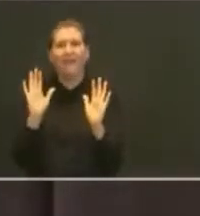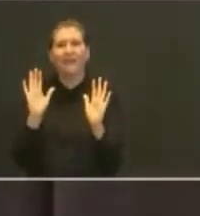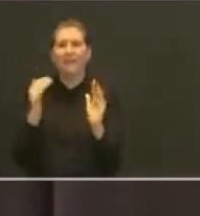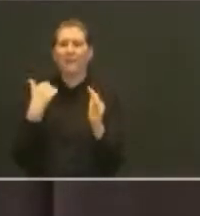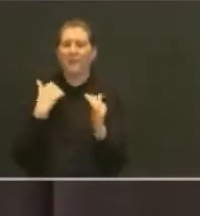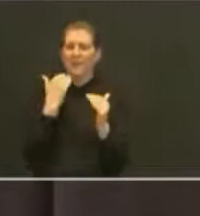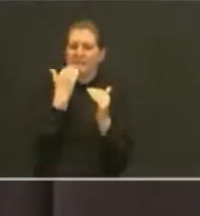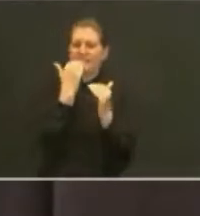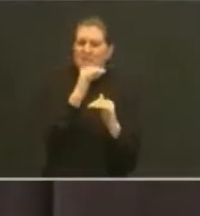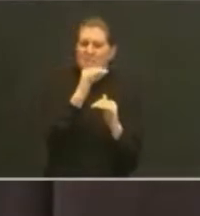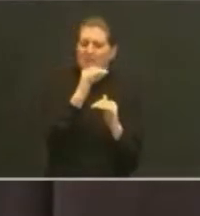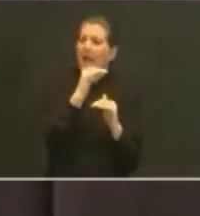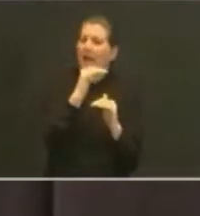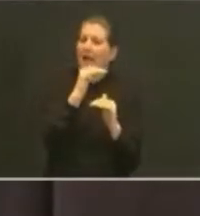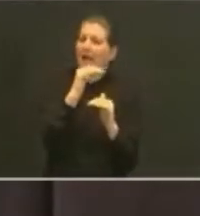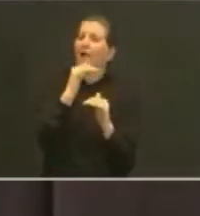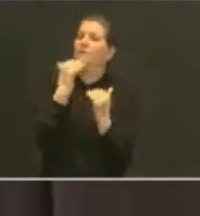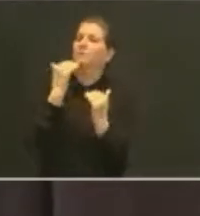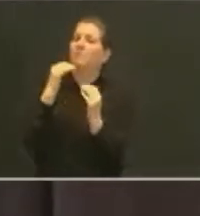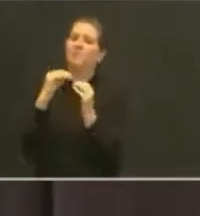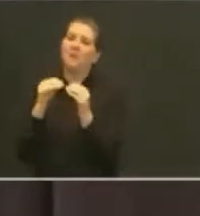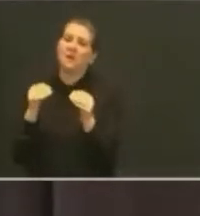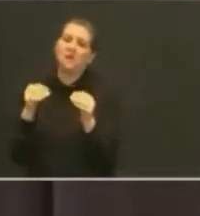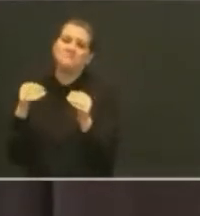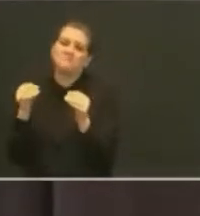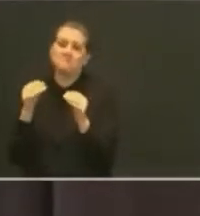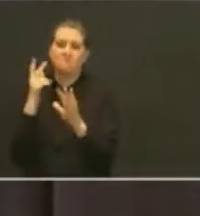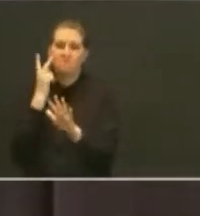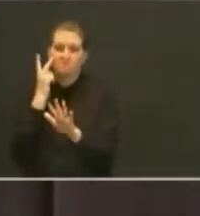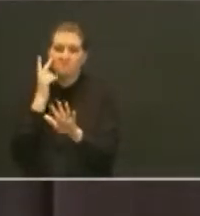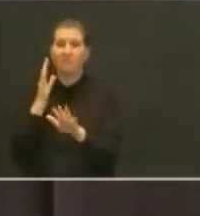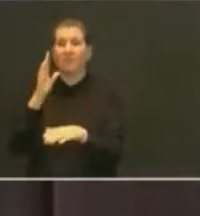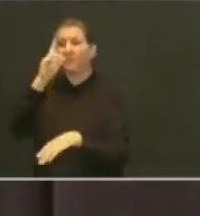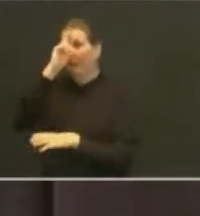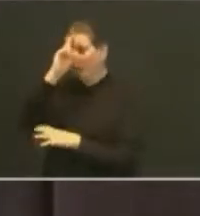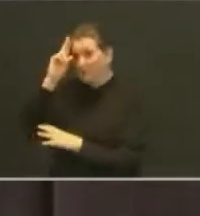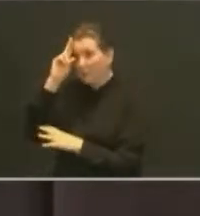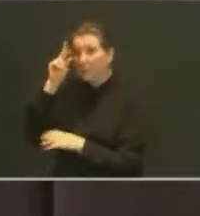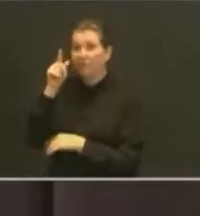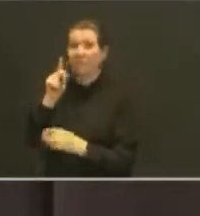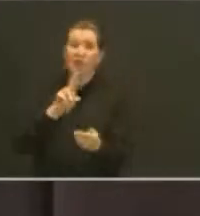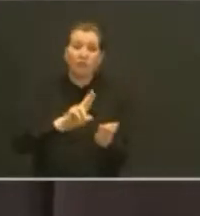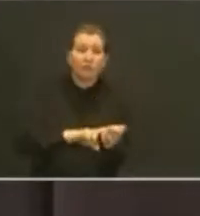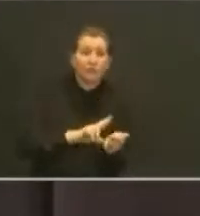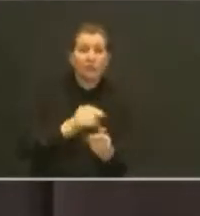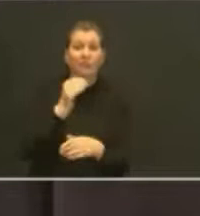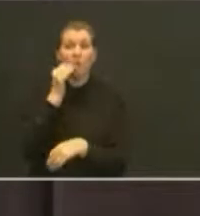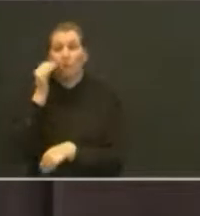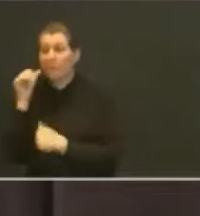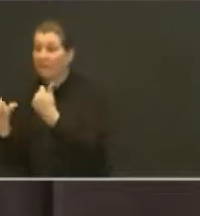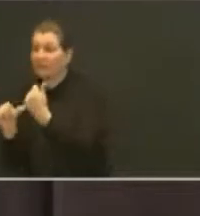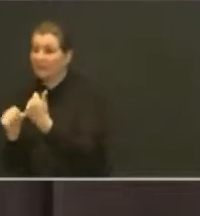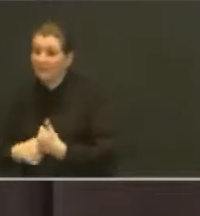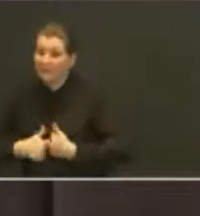in place for visitation in hospitals and long-term care facilities.